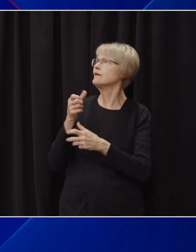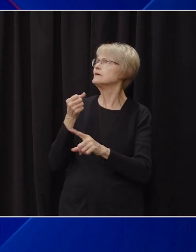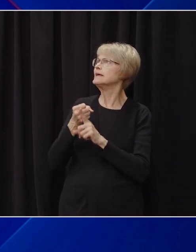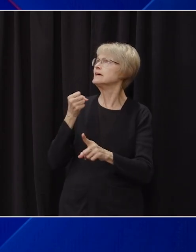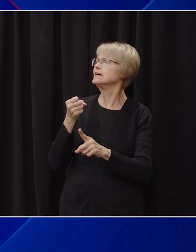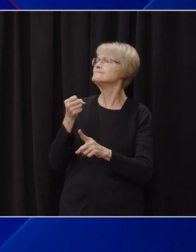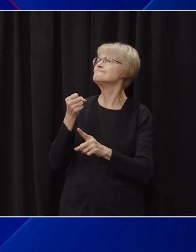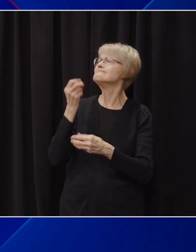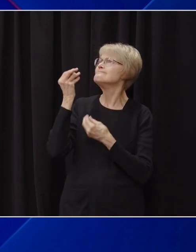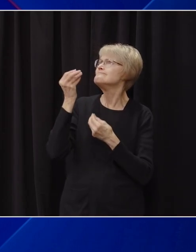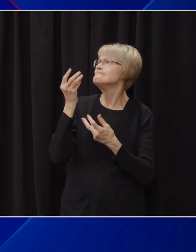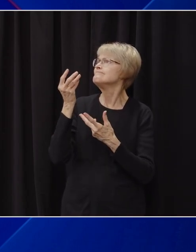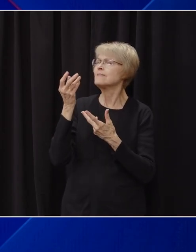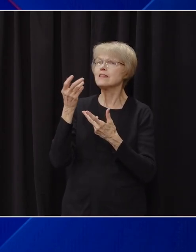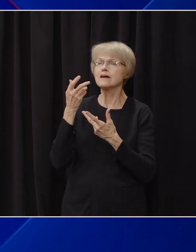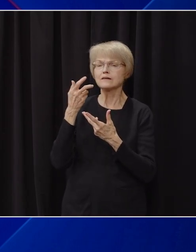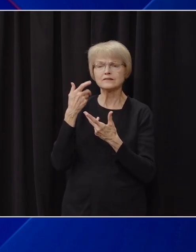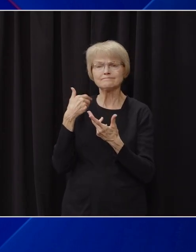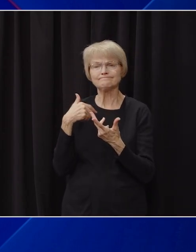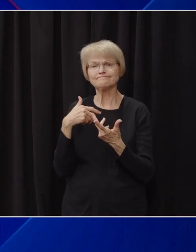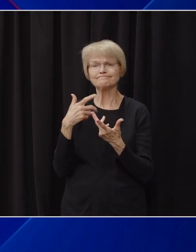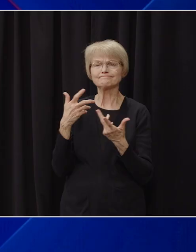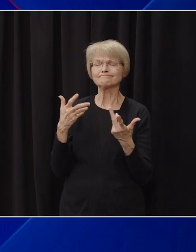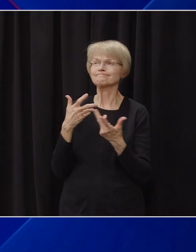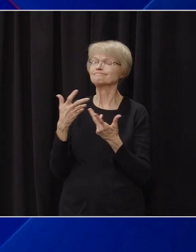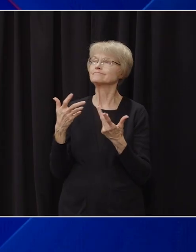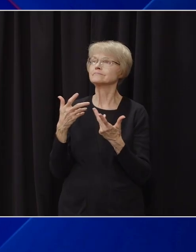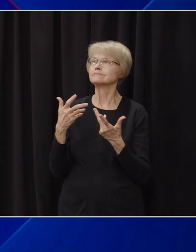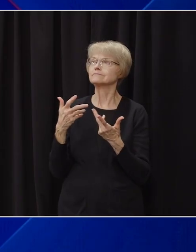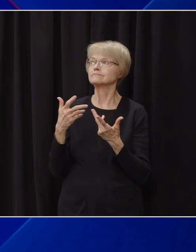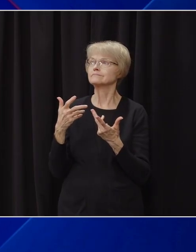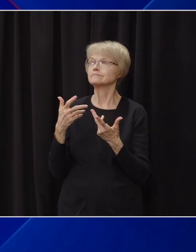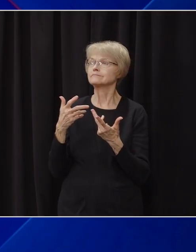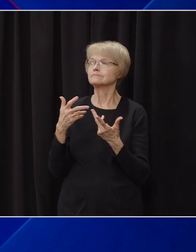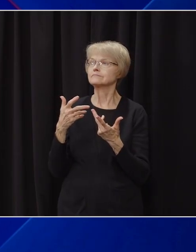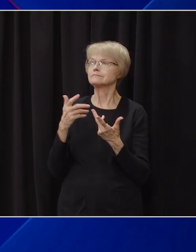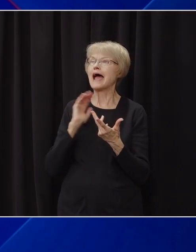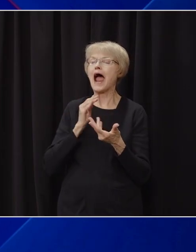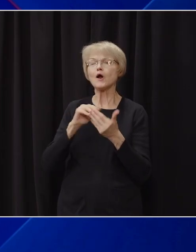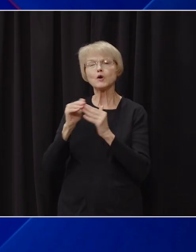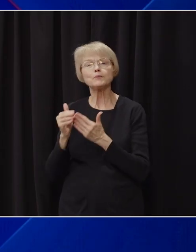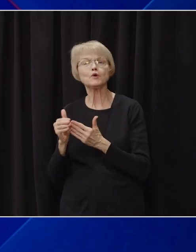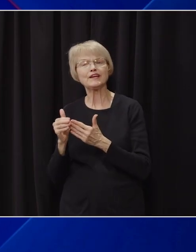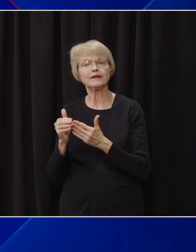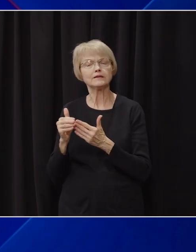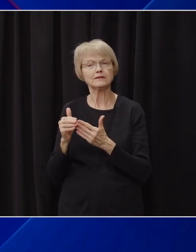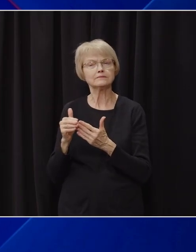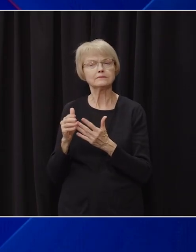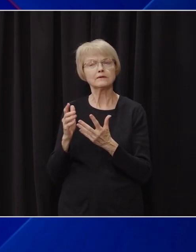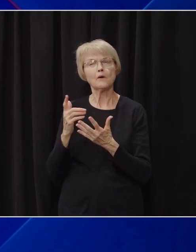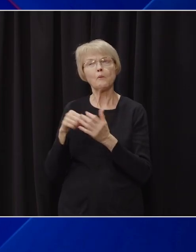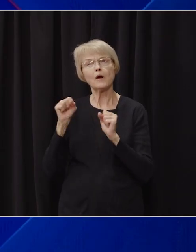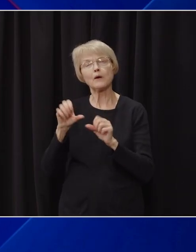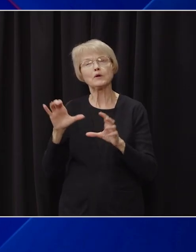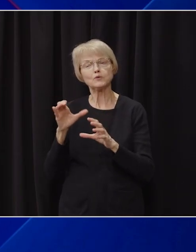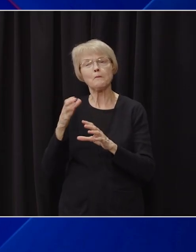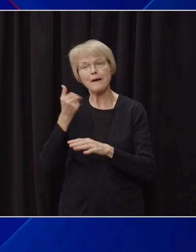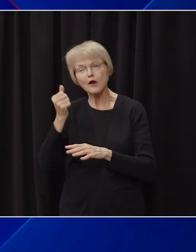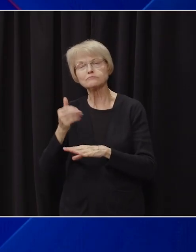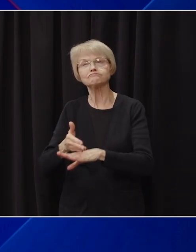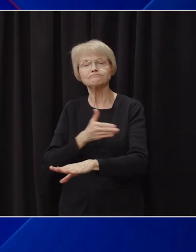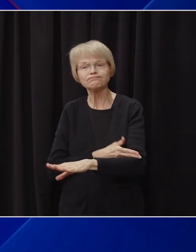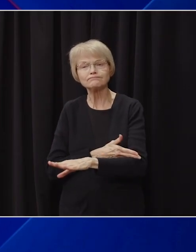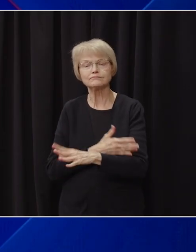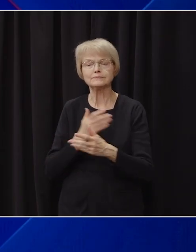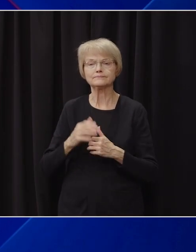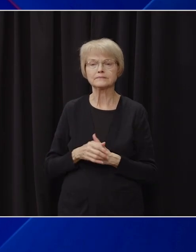a kind of not an organization, community, design community, could have done better. Okay. Yeah,